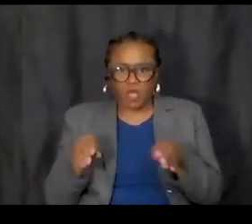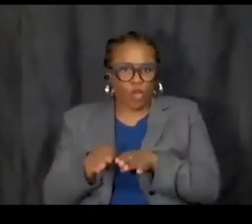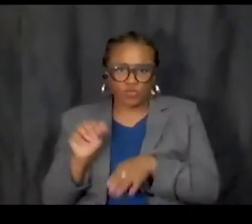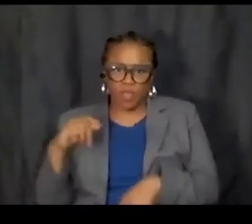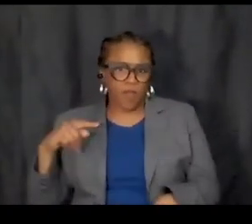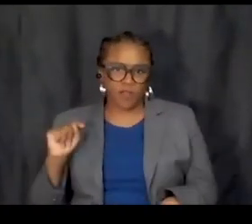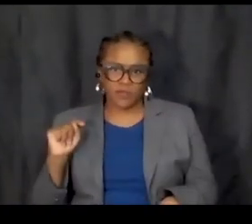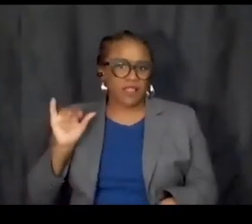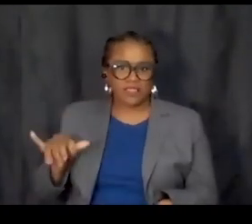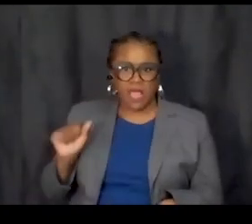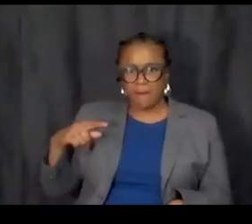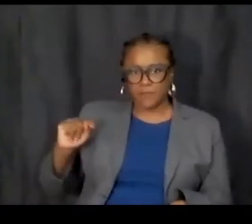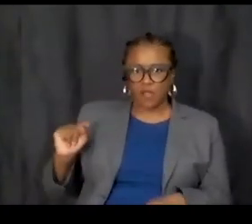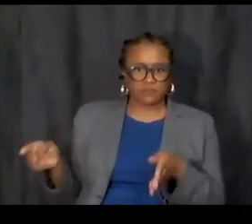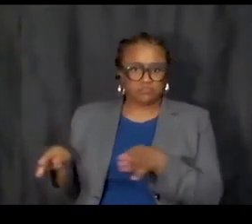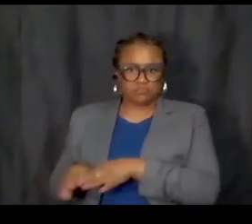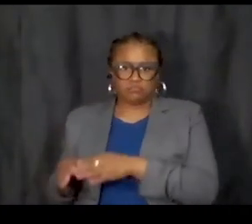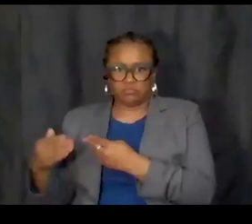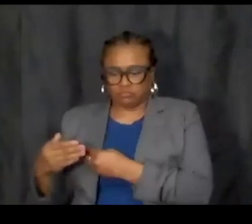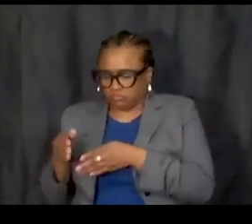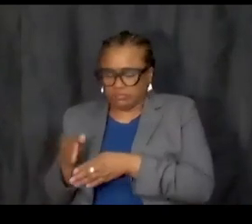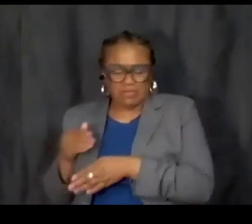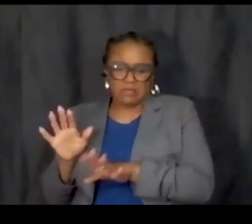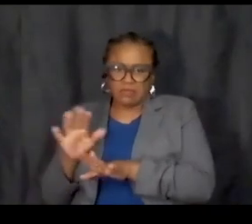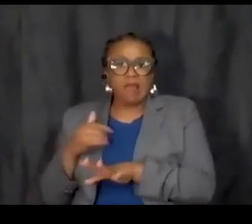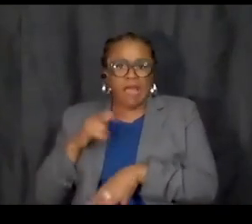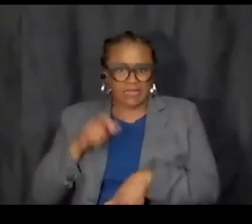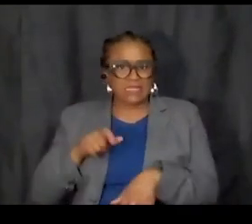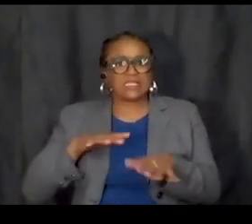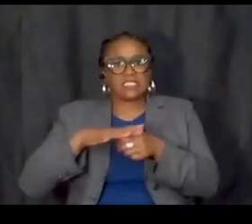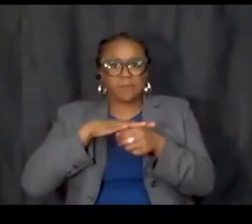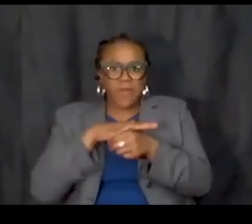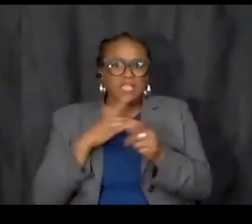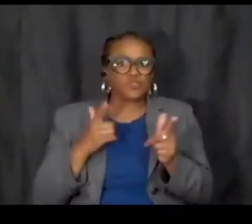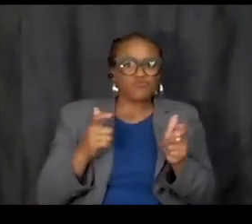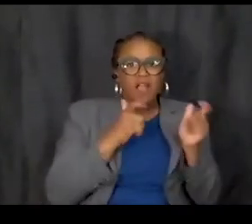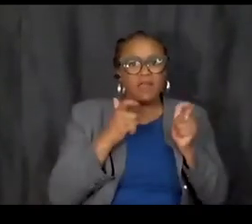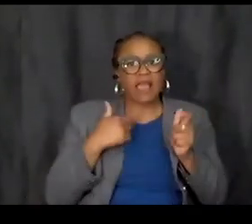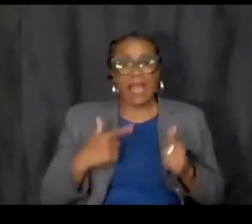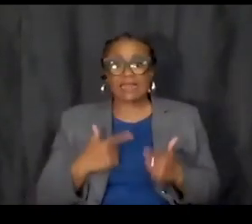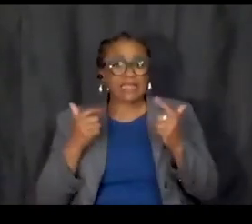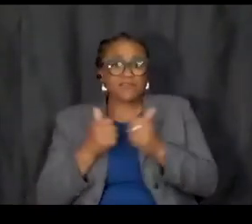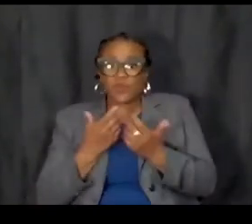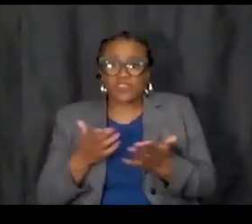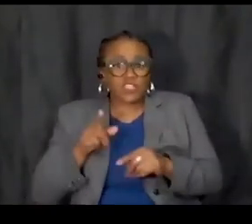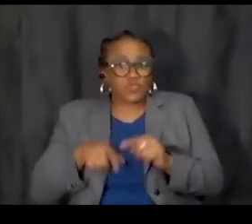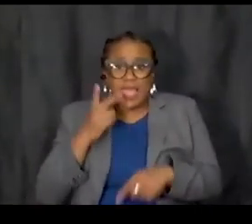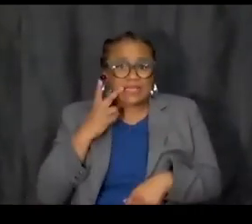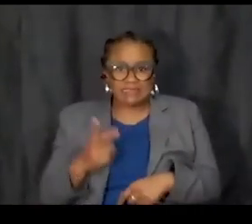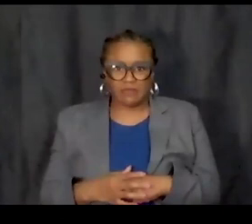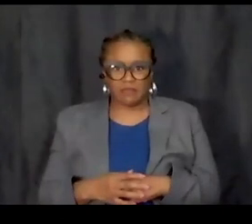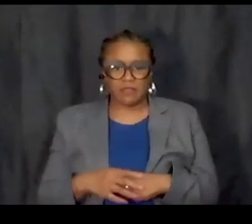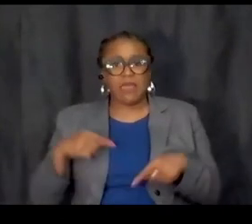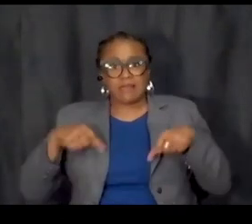run in because I live with the things you can't see are, you know, anxiety things, related things, without